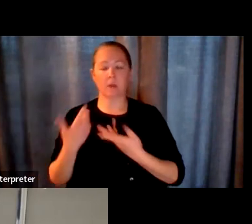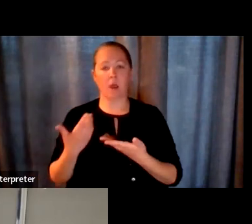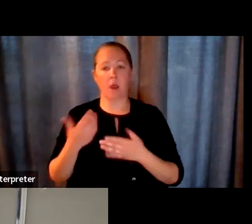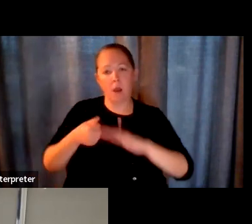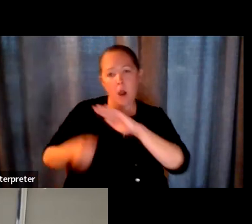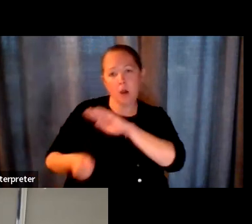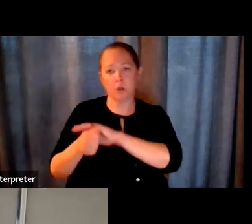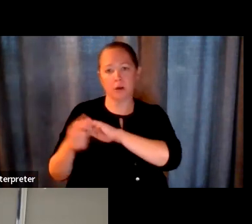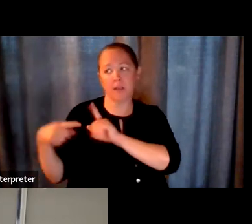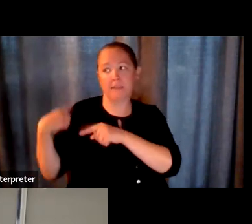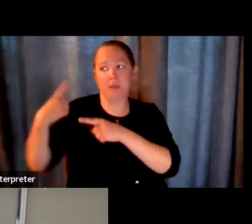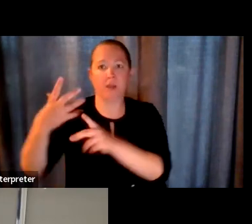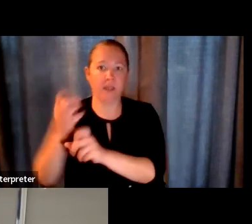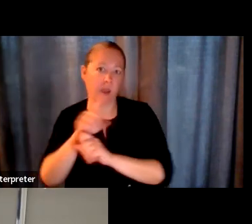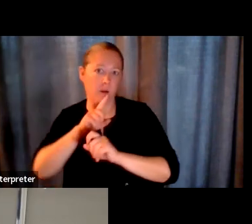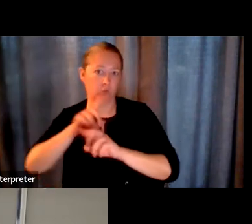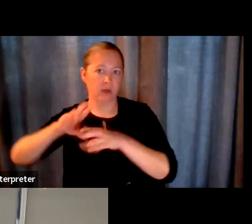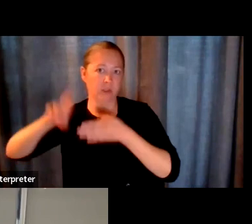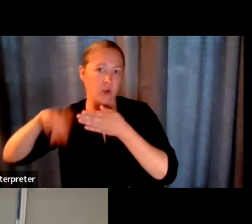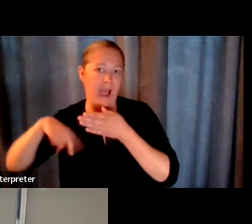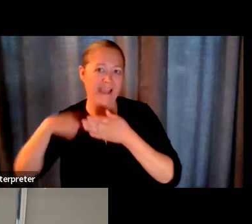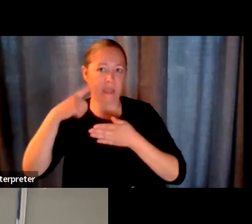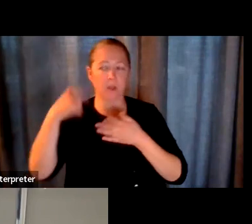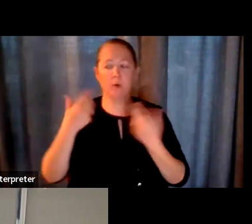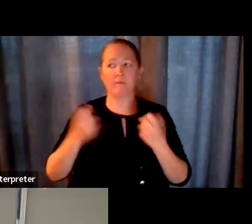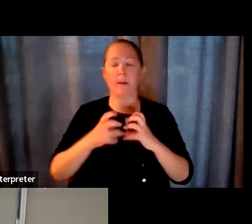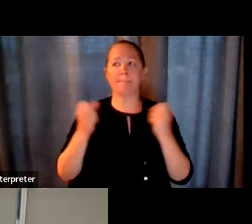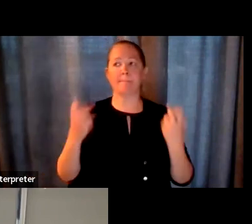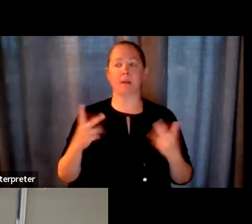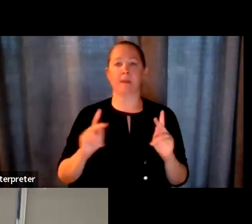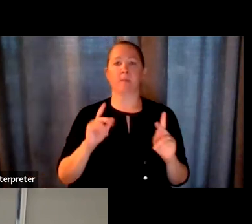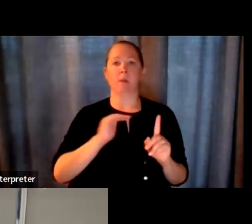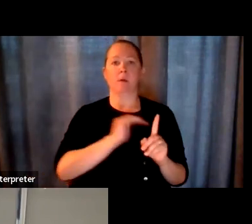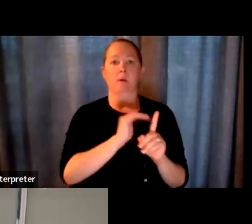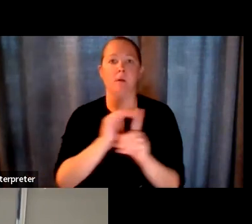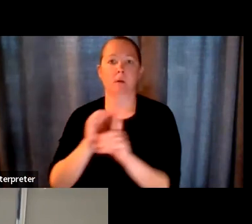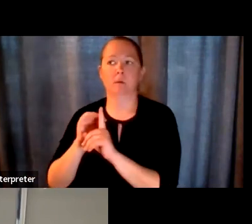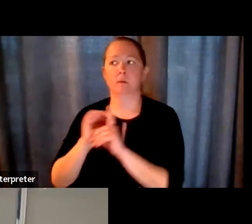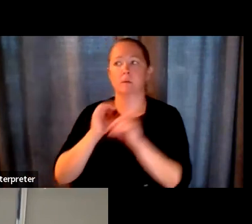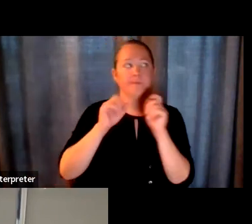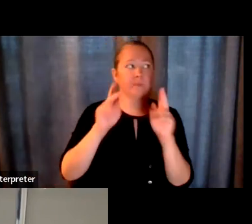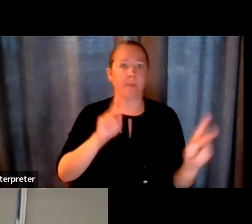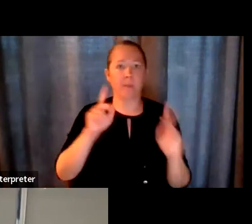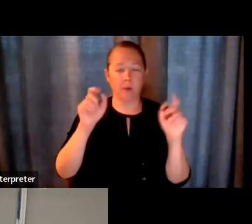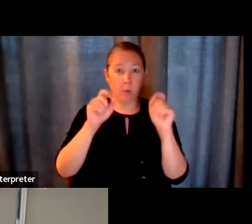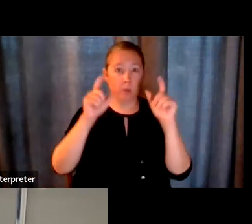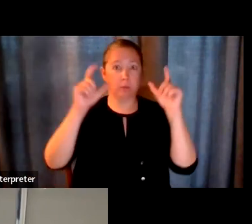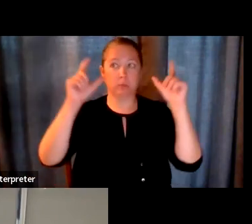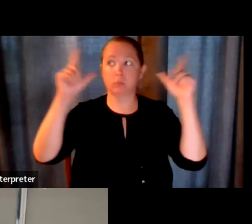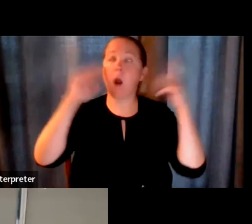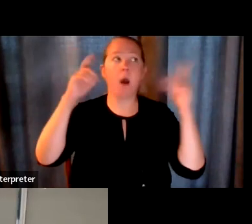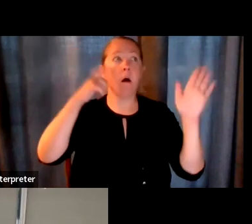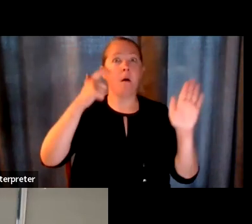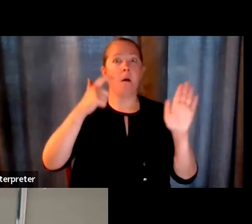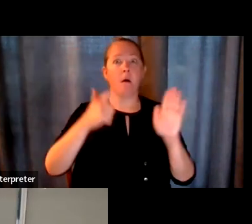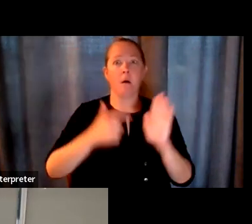get a ruling. And there's been a lot of waking up, I think, over the past couple of weeks, and there's been a lot of huge amount of media